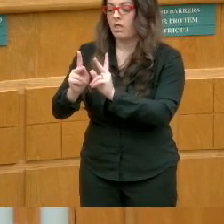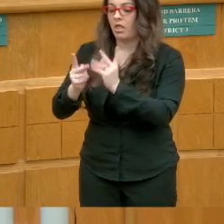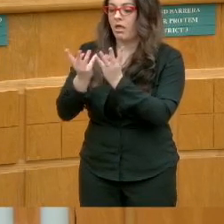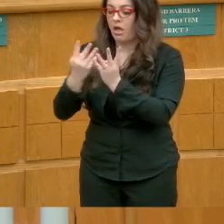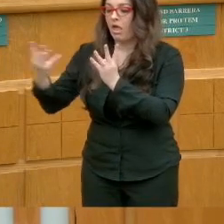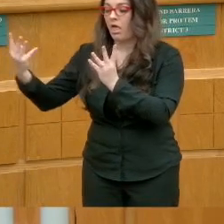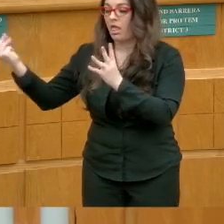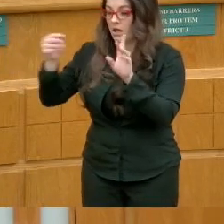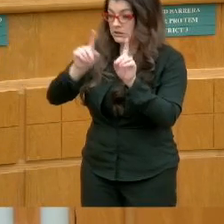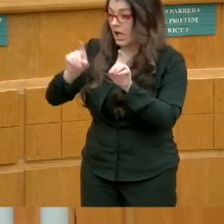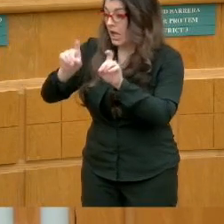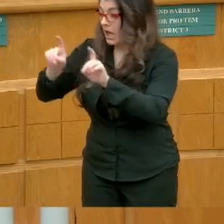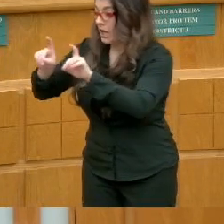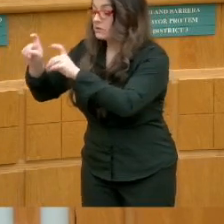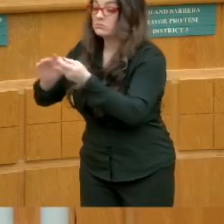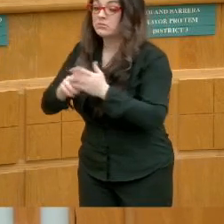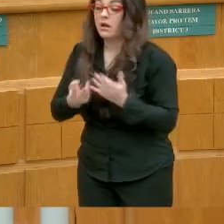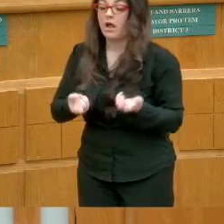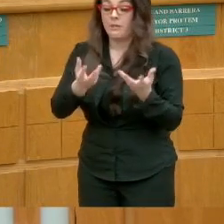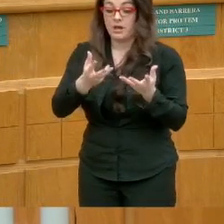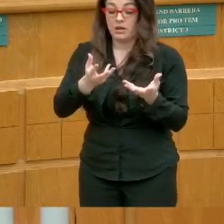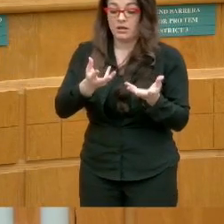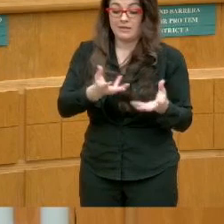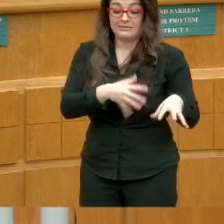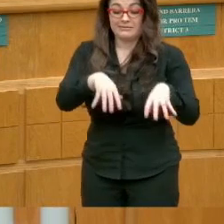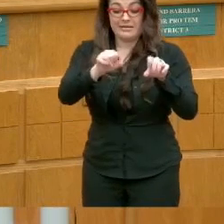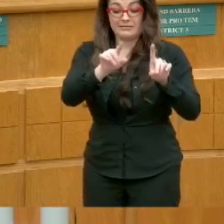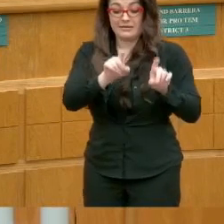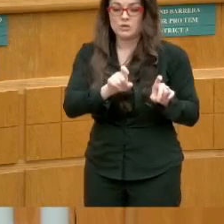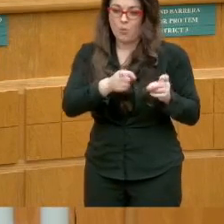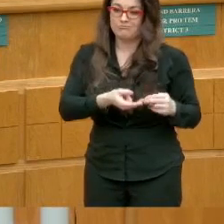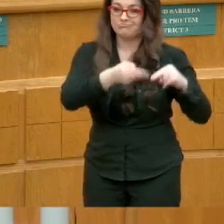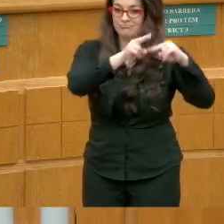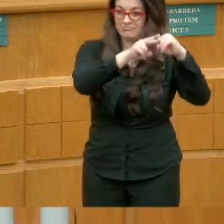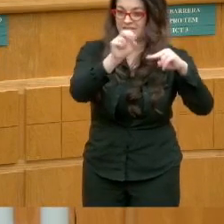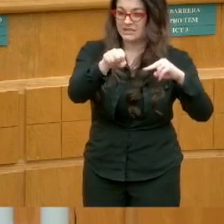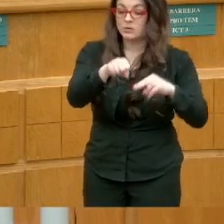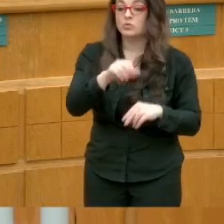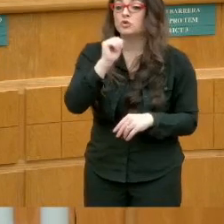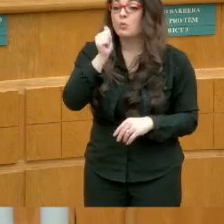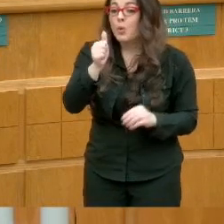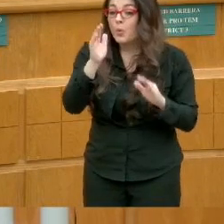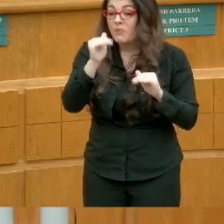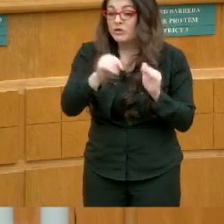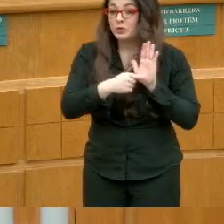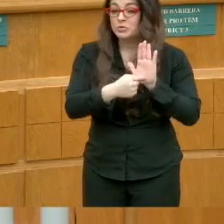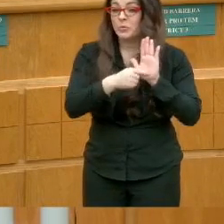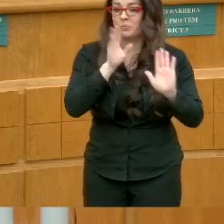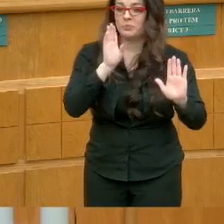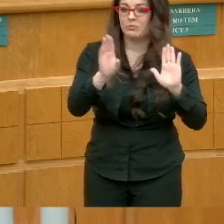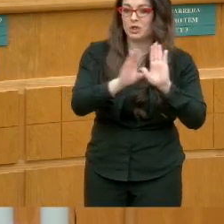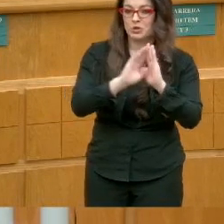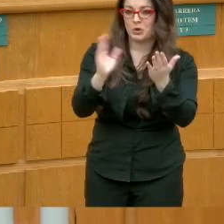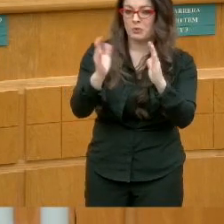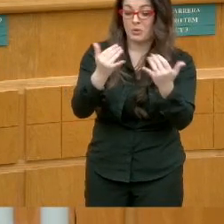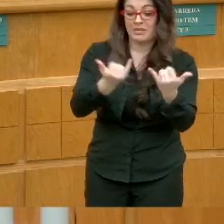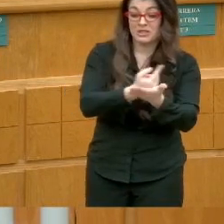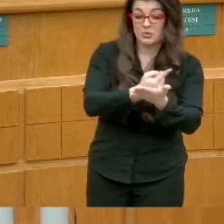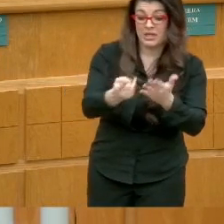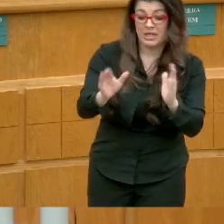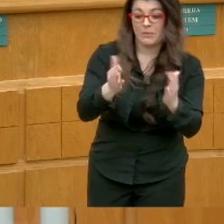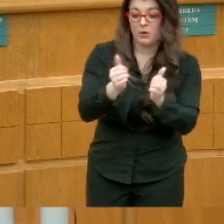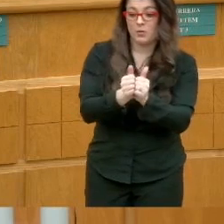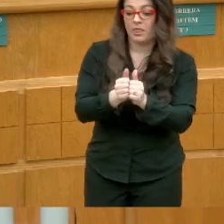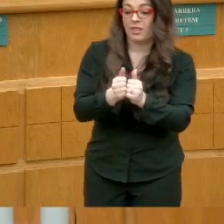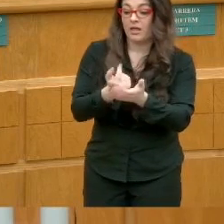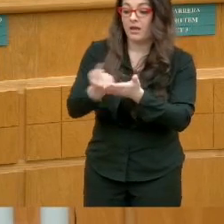up. But we're going to show you that tomorrow in a week over week or weeks over week graph to help you